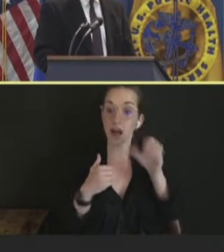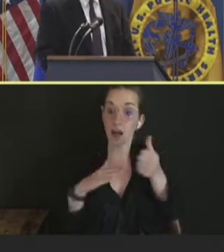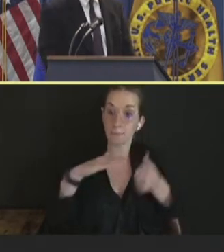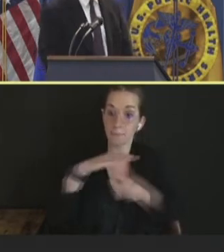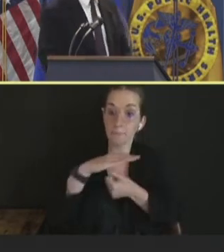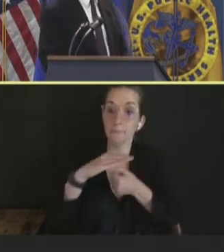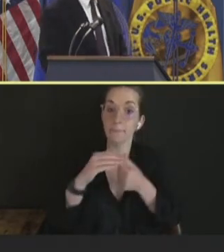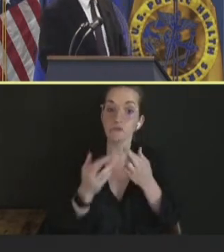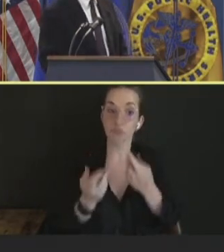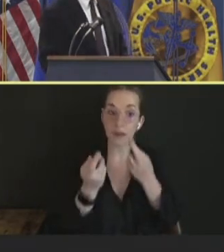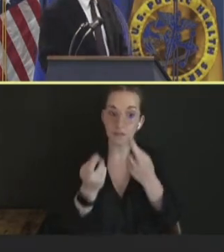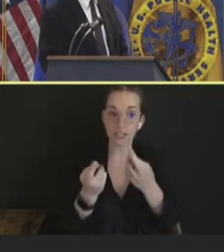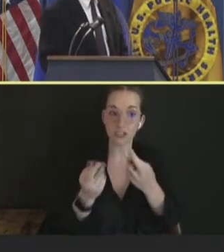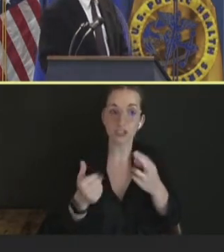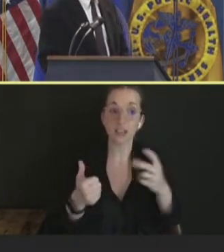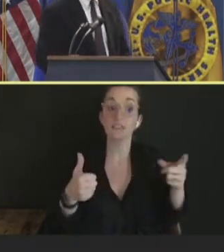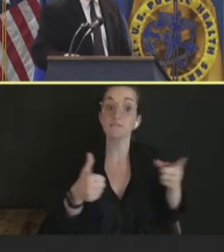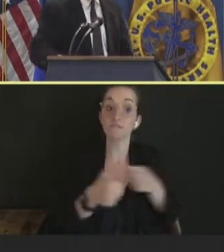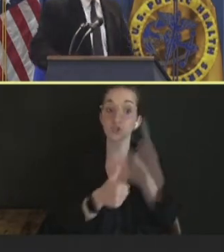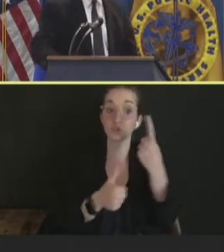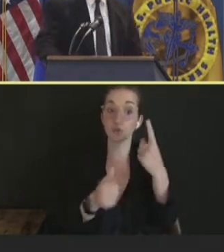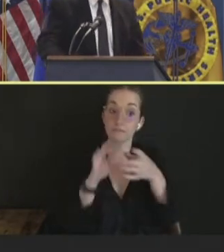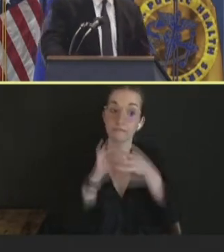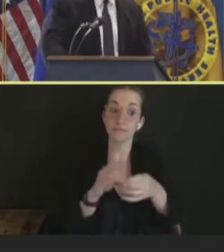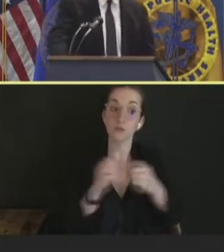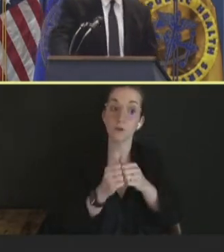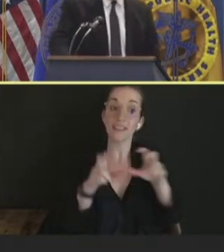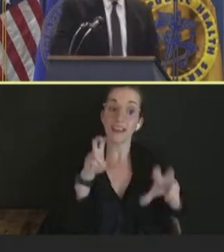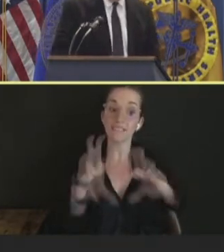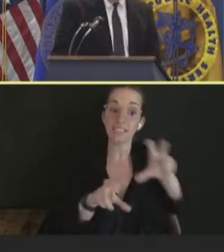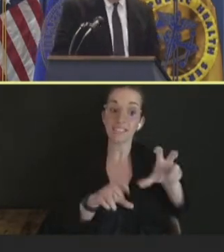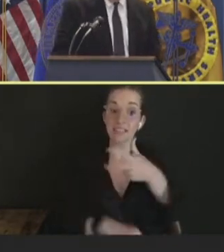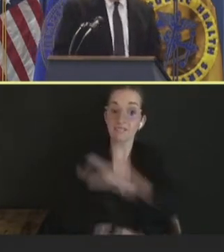involves investing in vaccine confidence research and data.